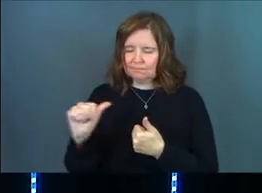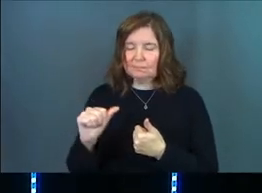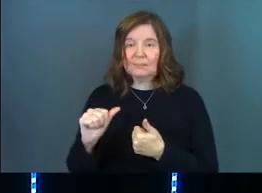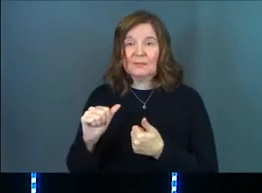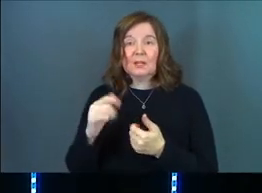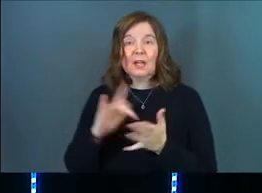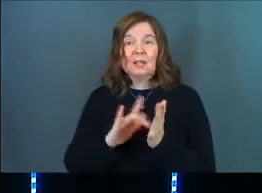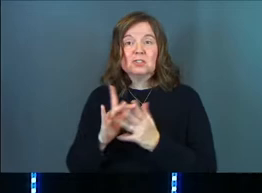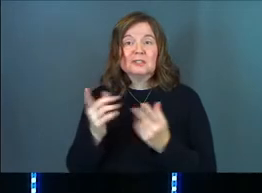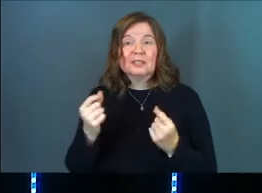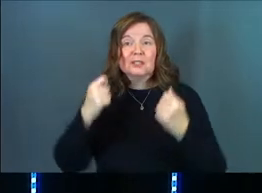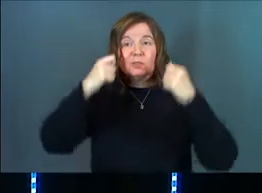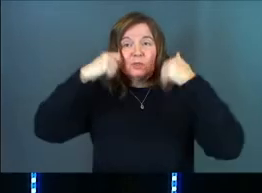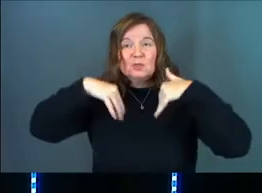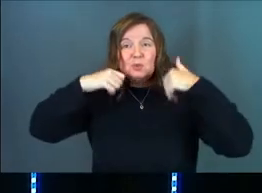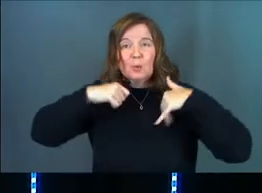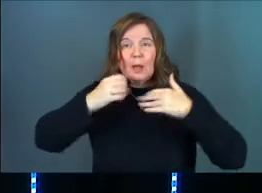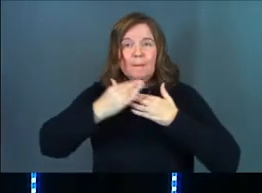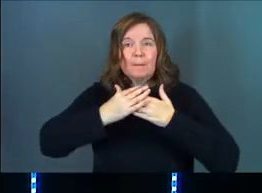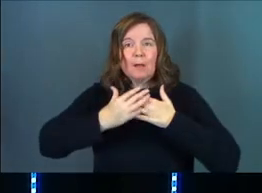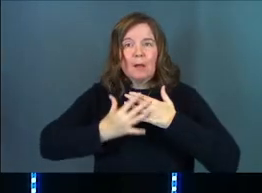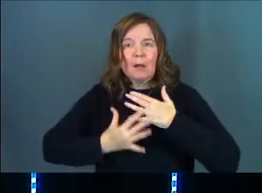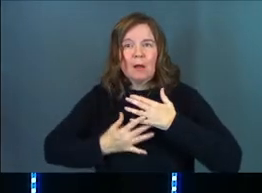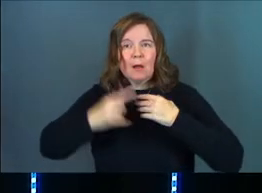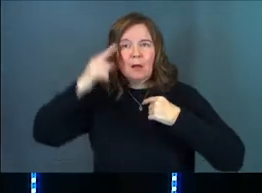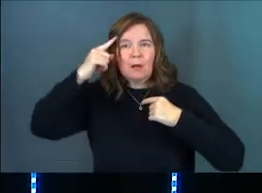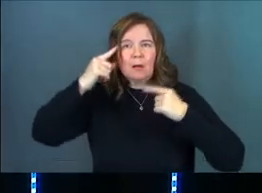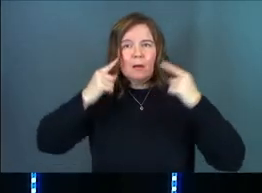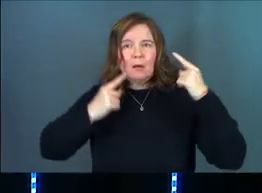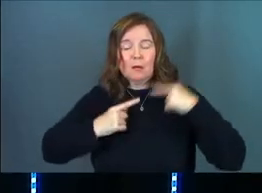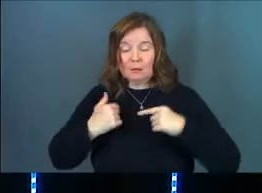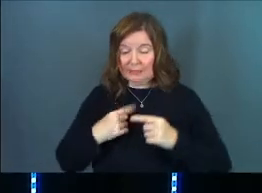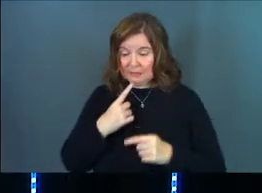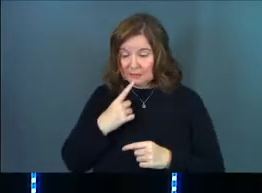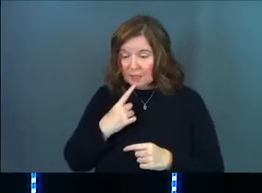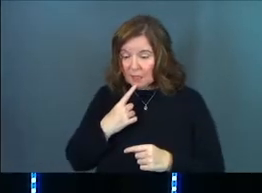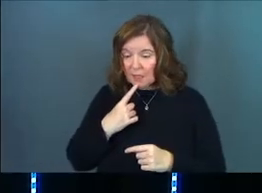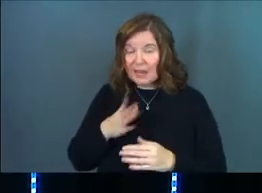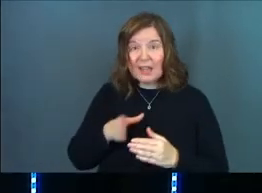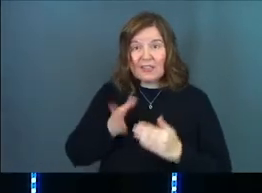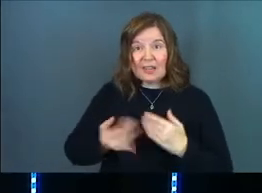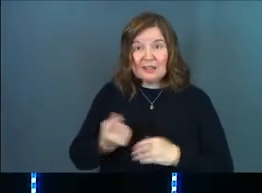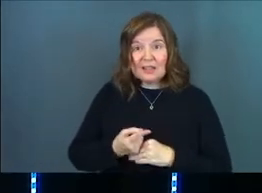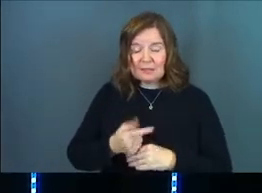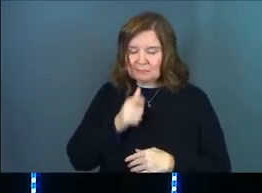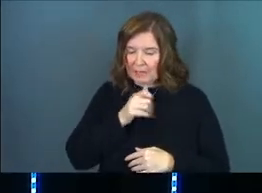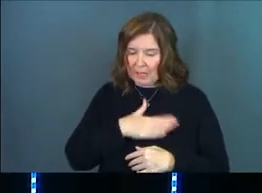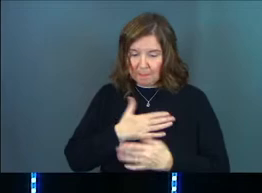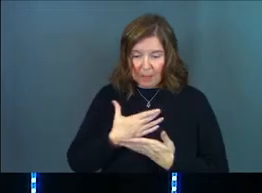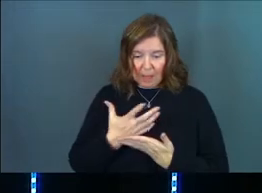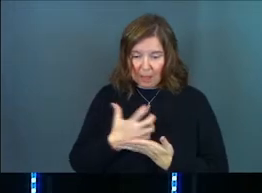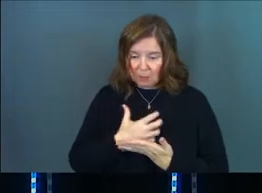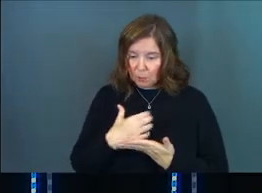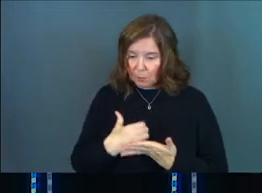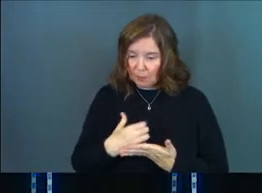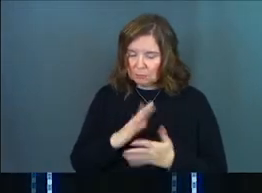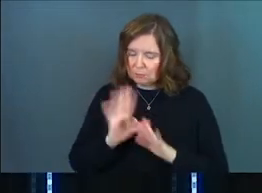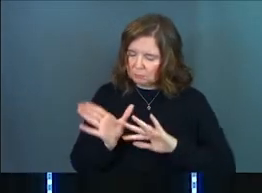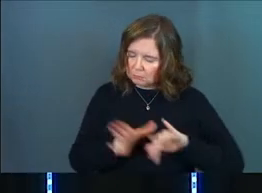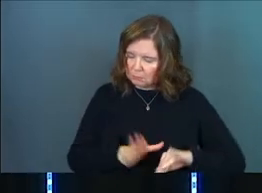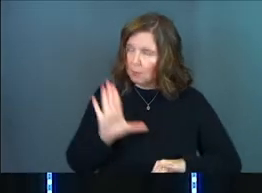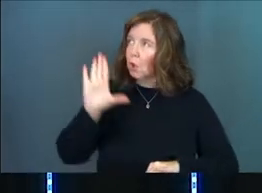sweat drops of blood in that moment while he was going through that prayer. And he said, at the end of the day, not my will, but your will be done,